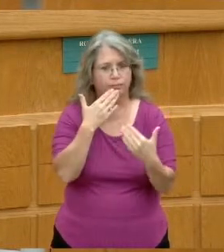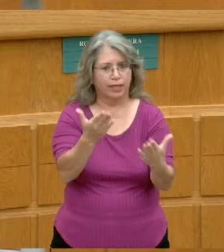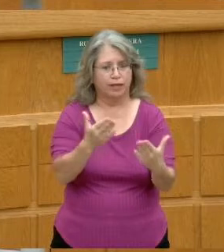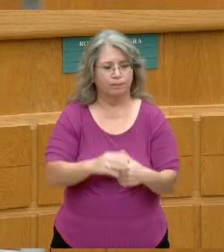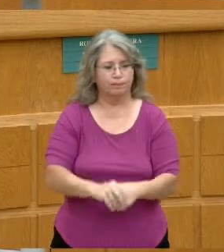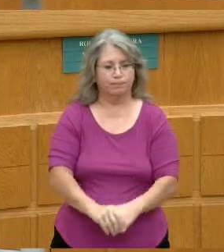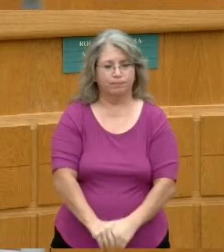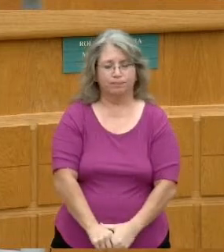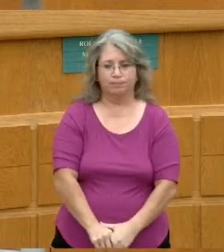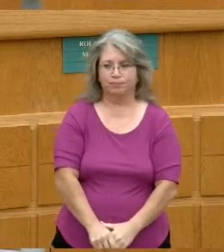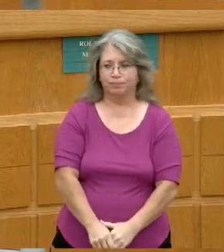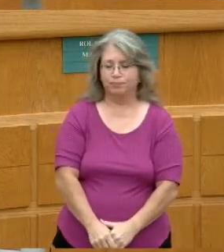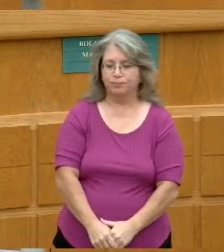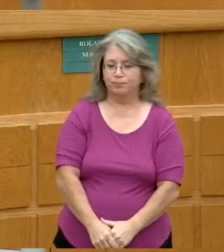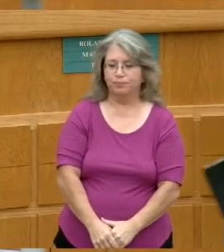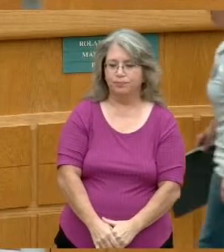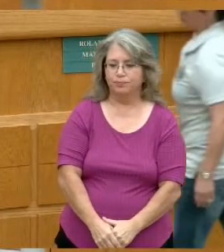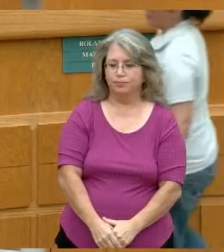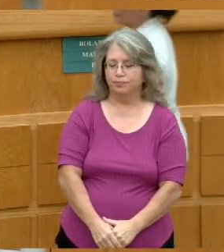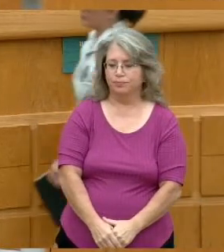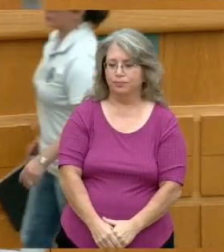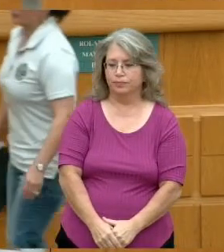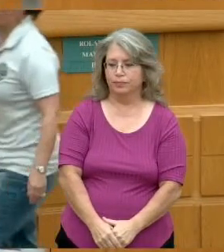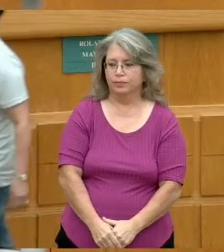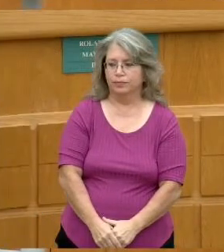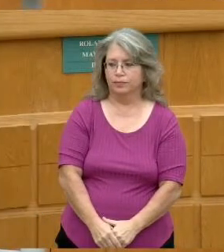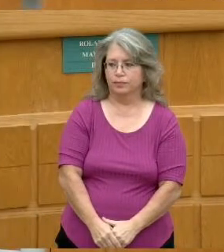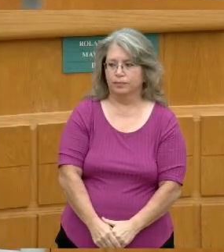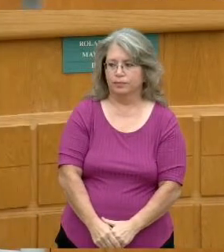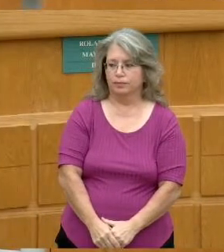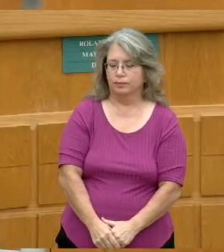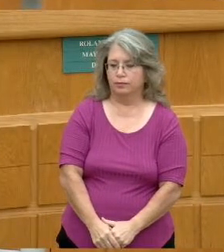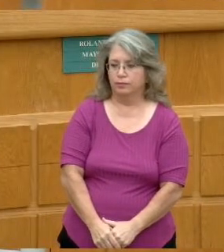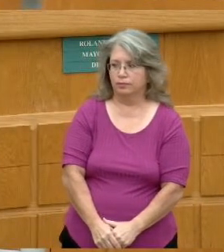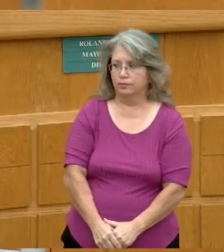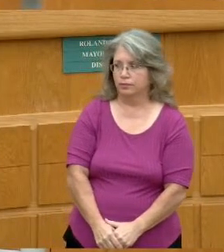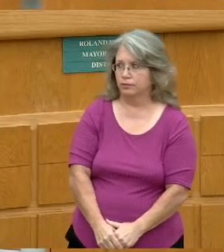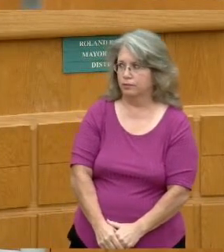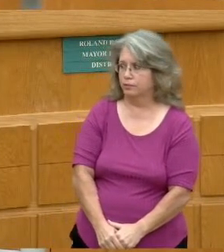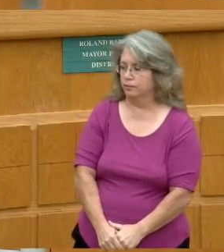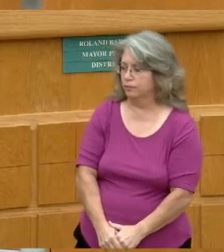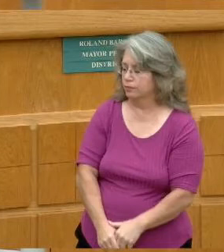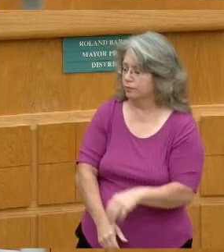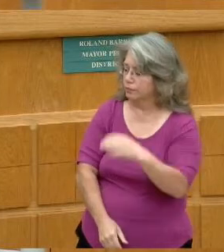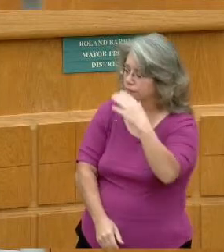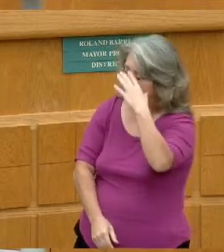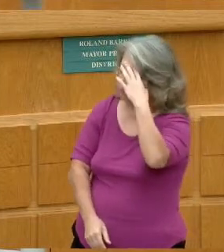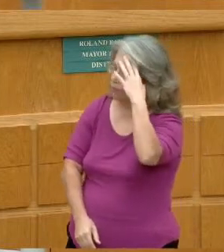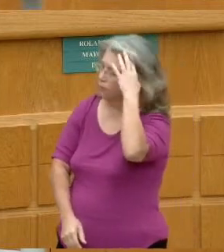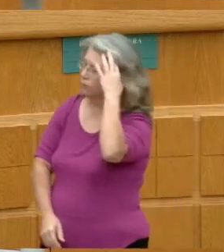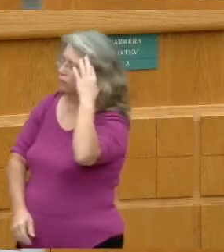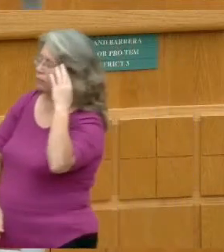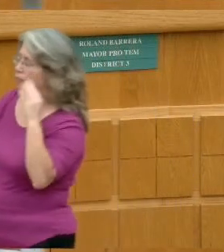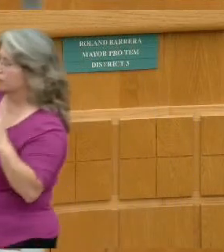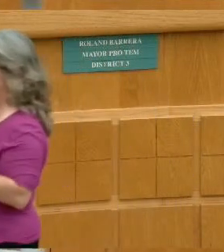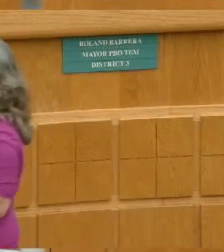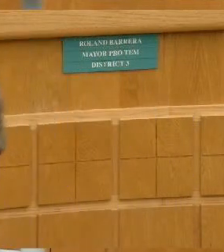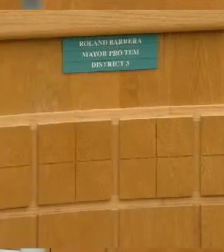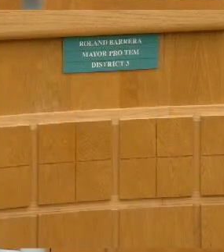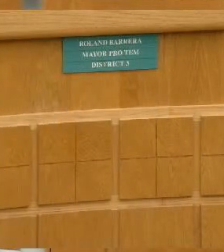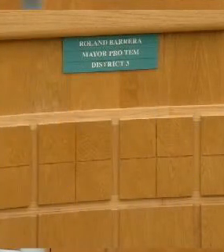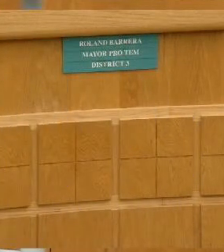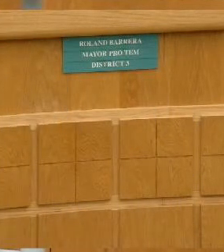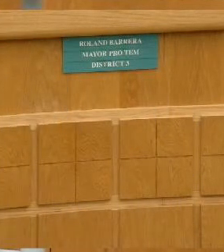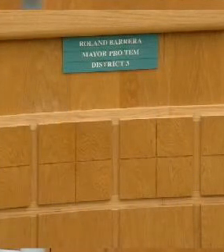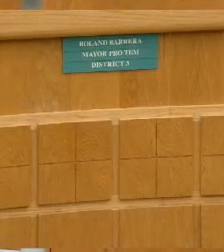de Salud será el martes 12 de mayo a las 8 de la mañana en la ciudad de Bishop. Cualquier persona con síntomas del virus debe de llamar a la oficina